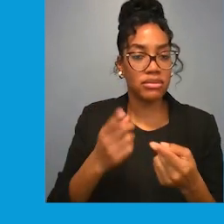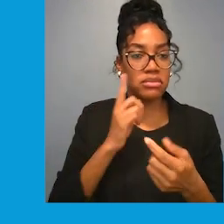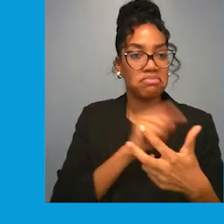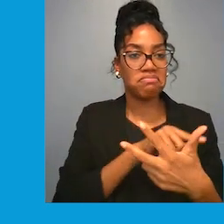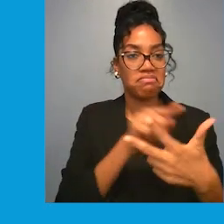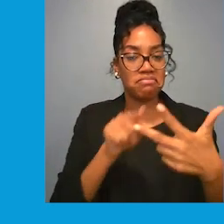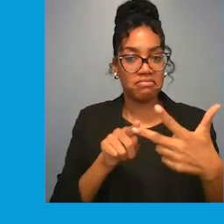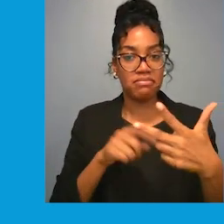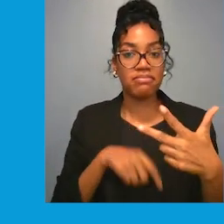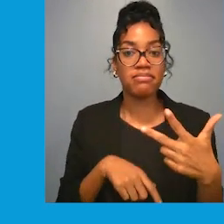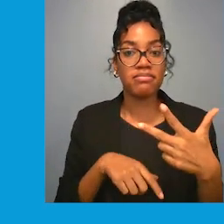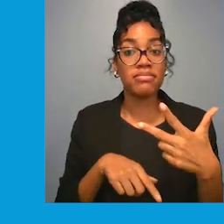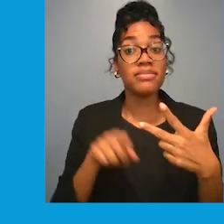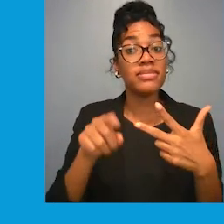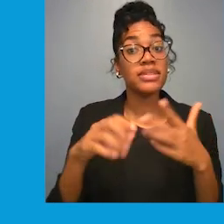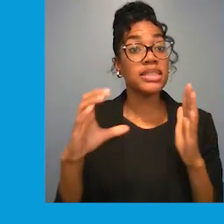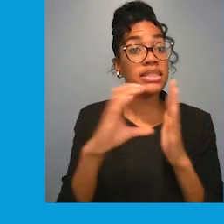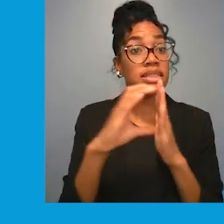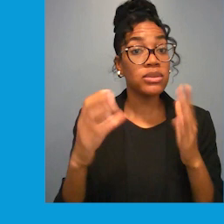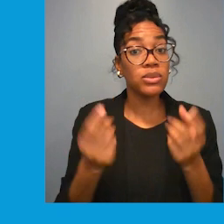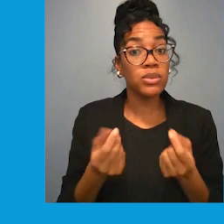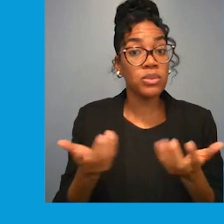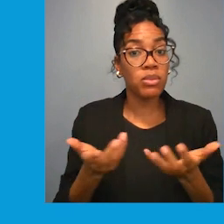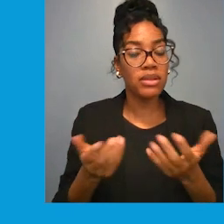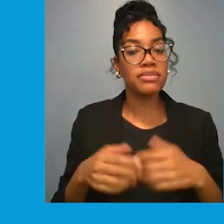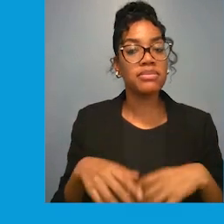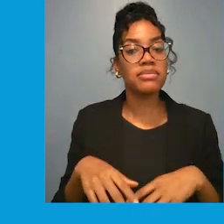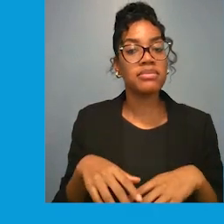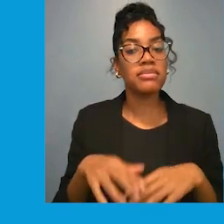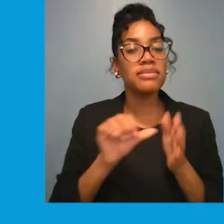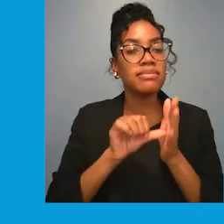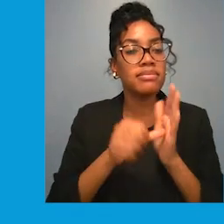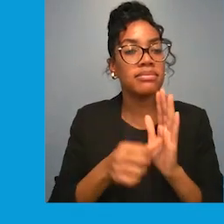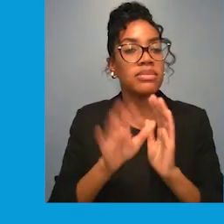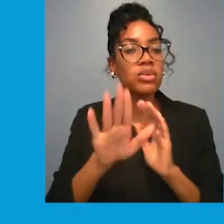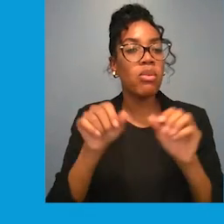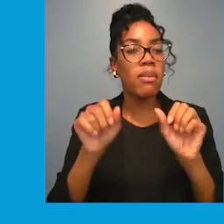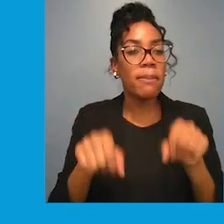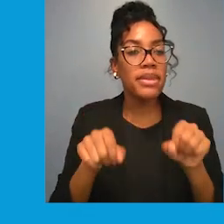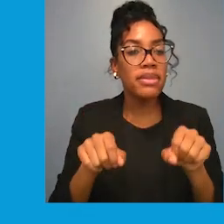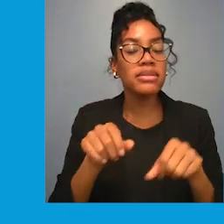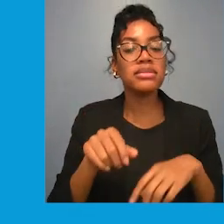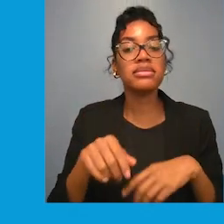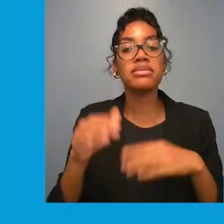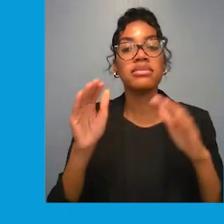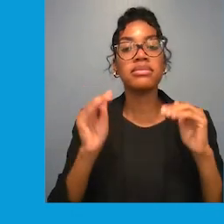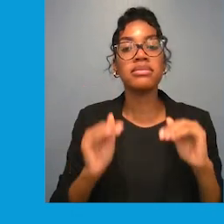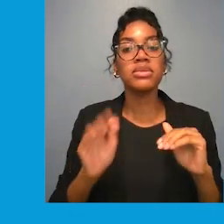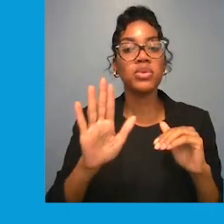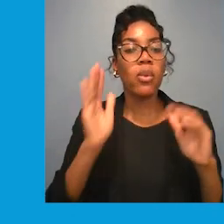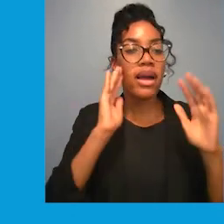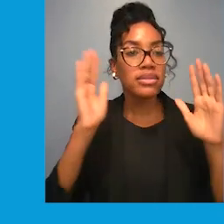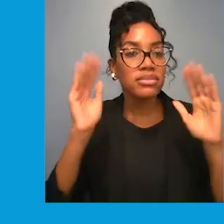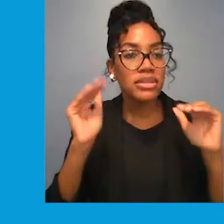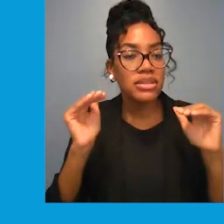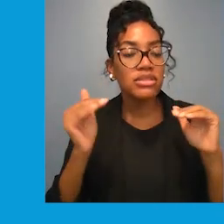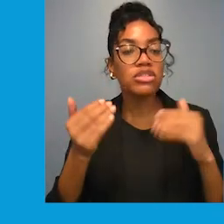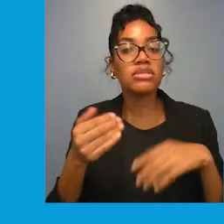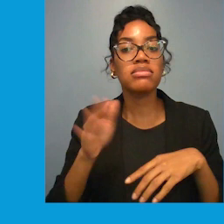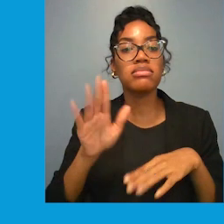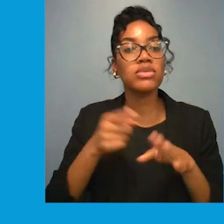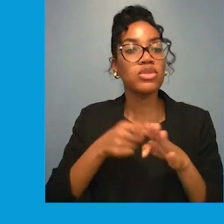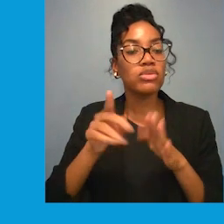this section, you should emphasize your abilities and expectations of the fellowship experience in terms of your career